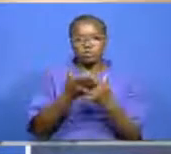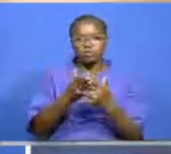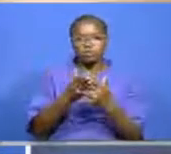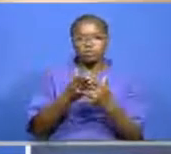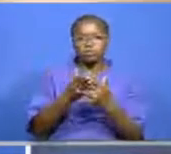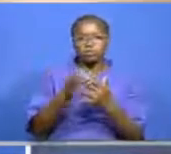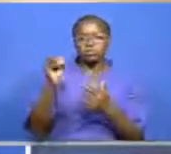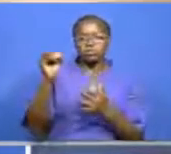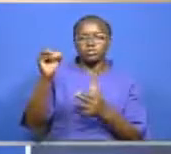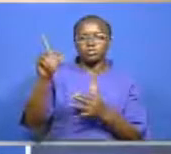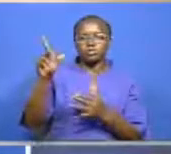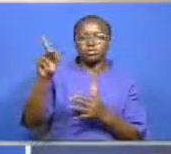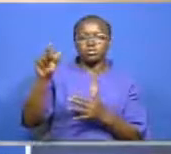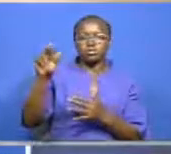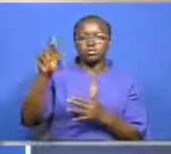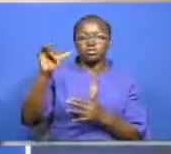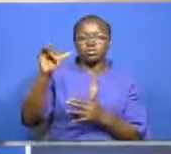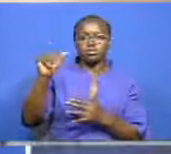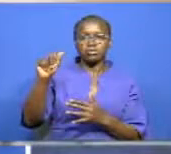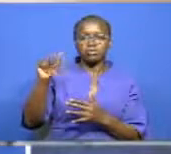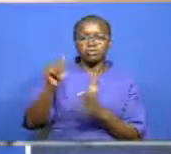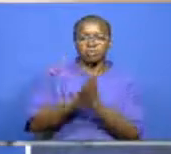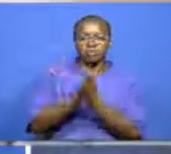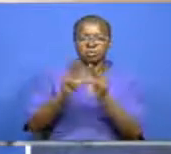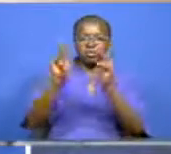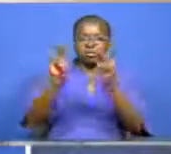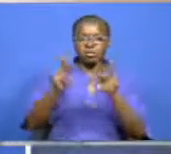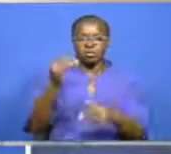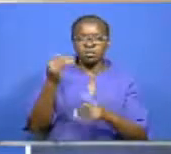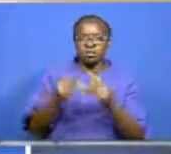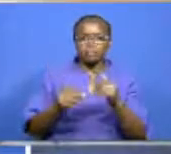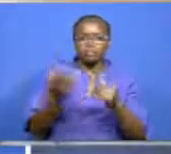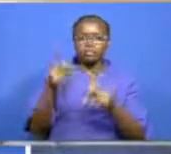Kisumu, terminating at Kisumu, will have been completed